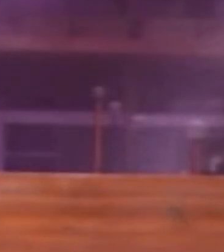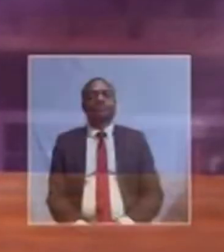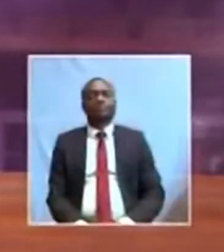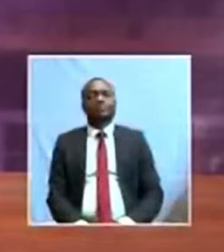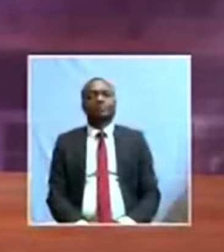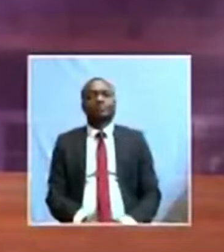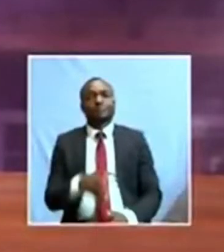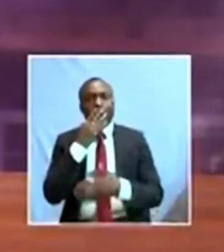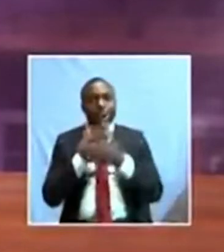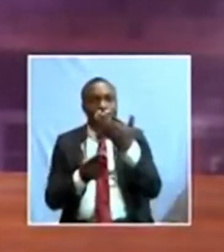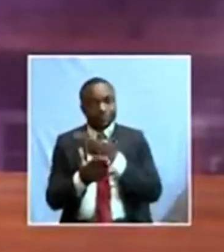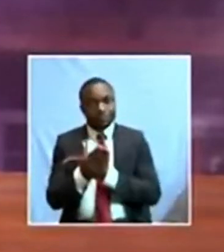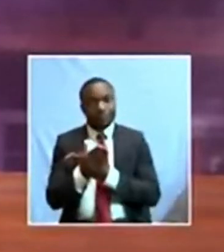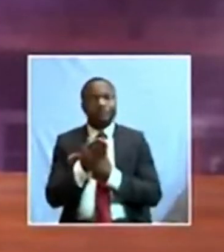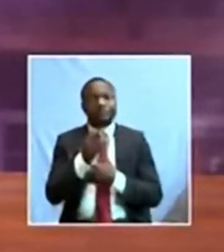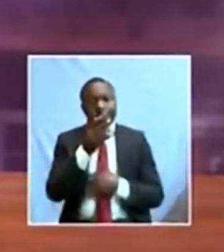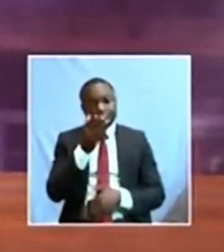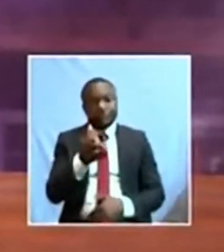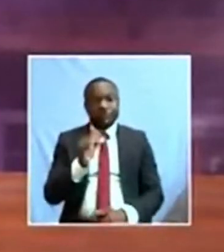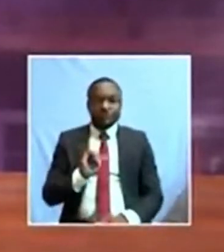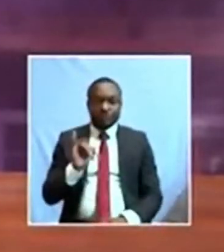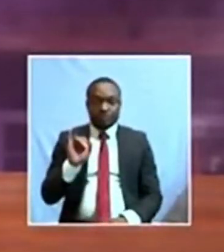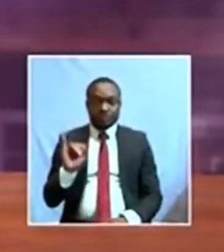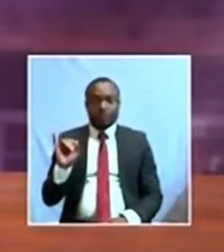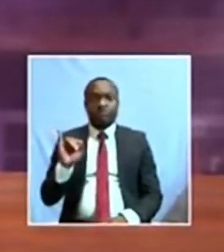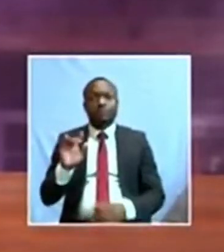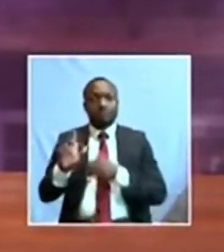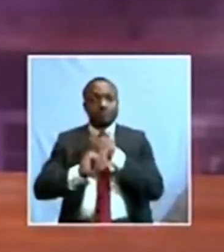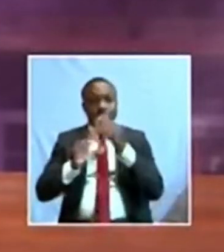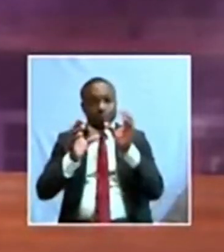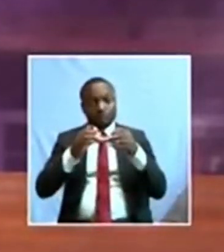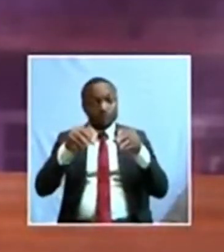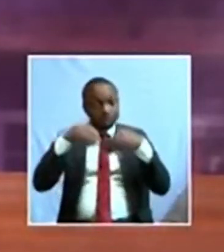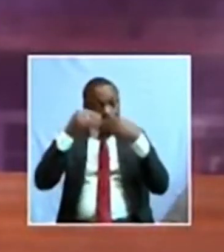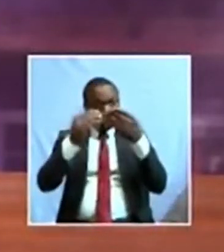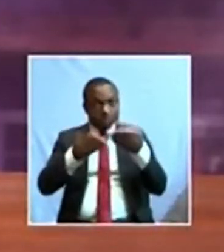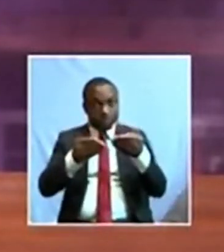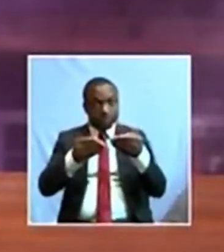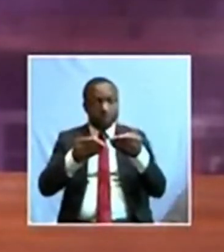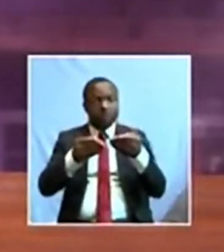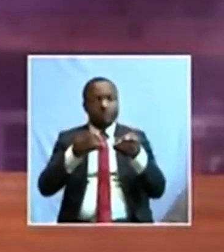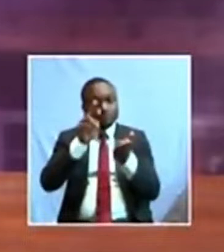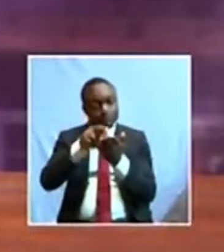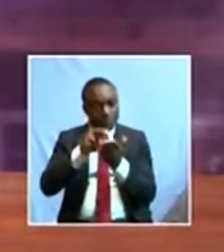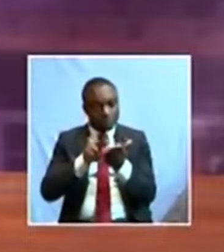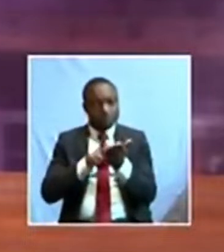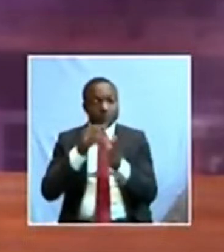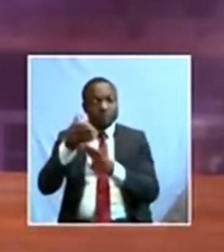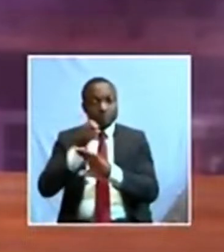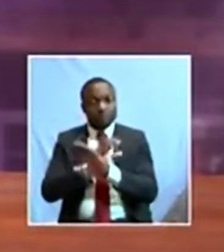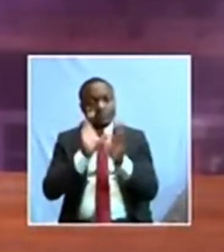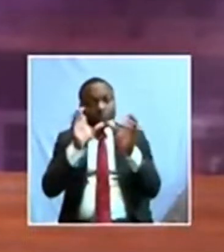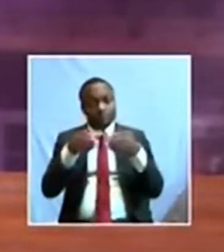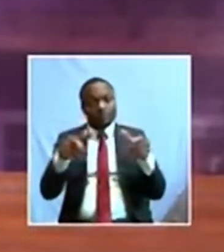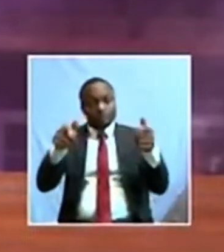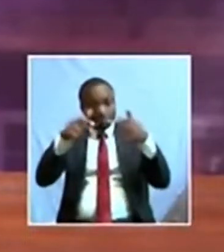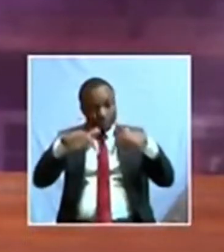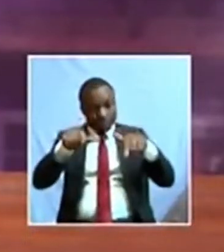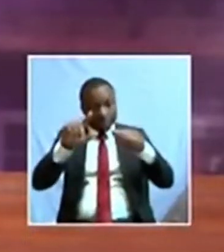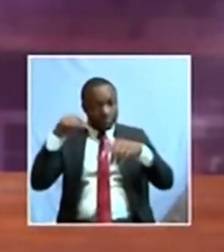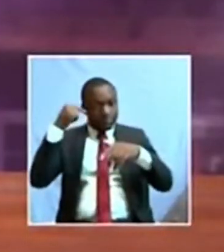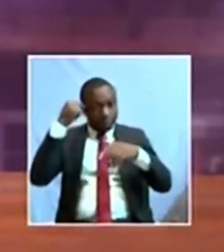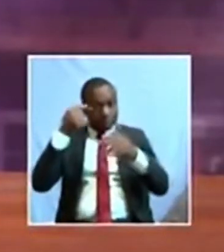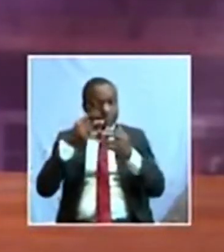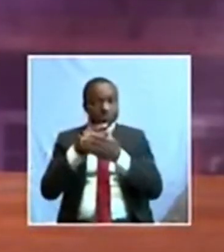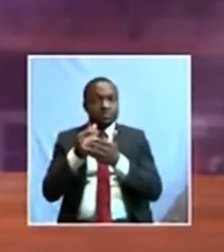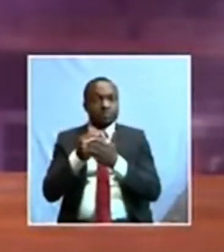Good morning. That was Itezhi Town Council, which was making its submission before the Committee on Local Government